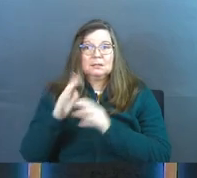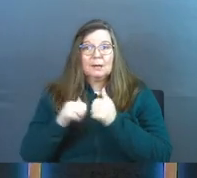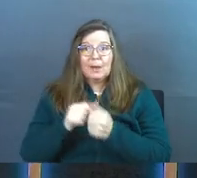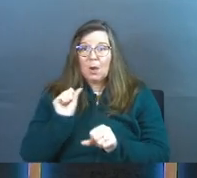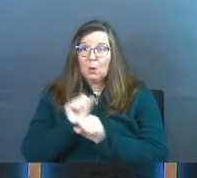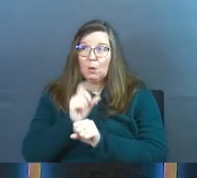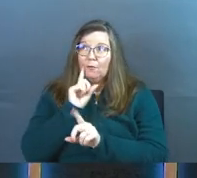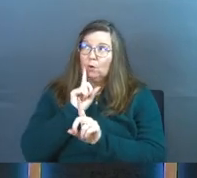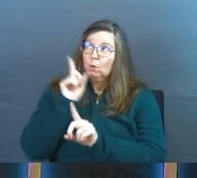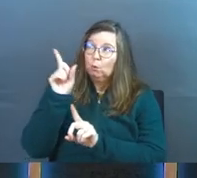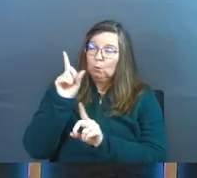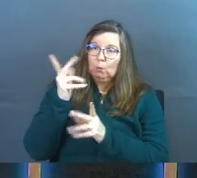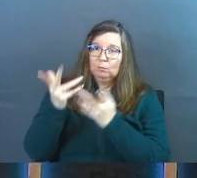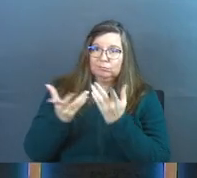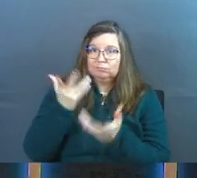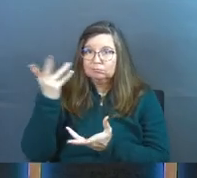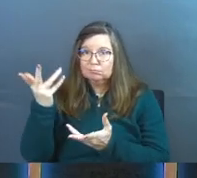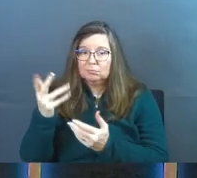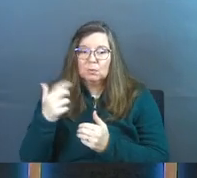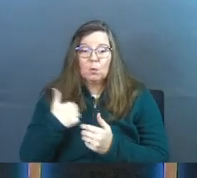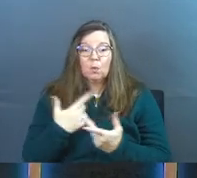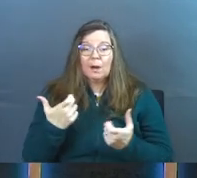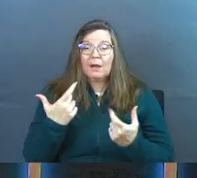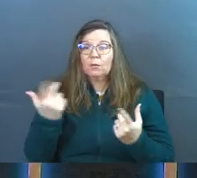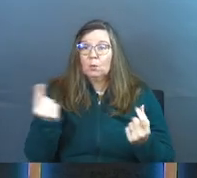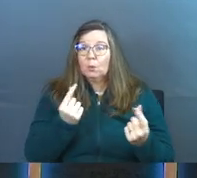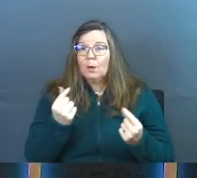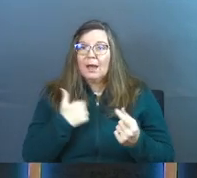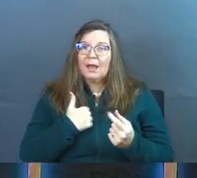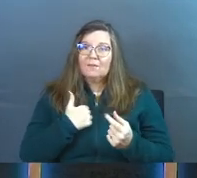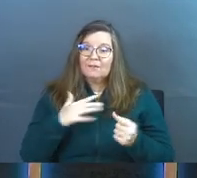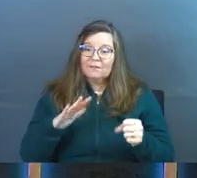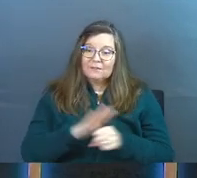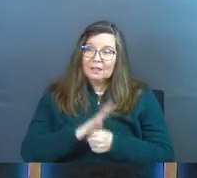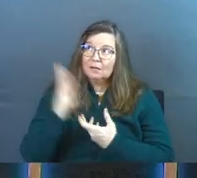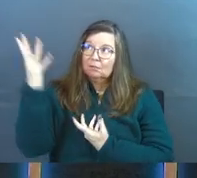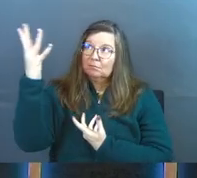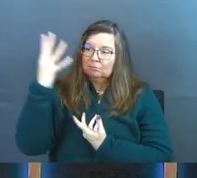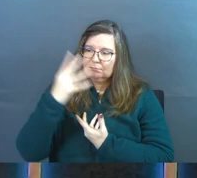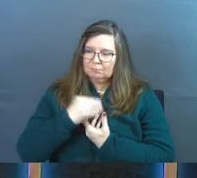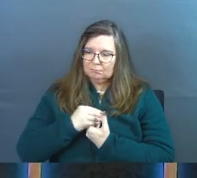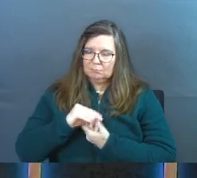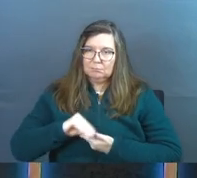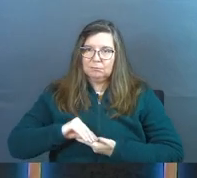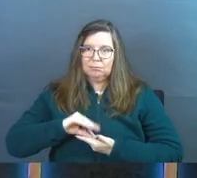somehow works for you. So what I got to do is I got to be filled with you.